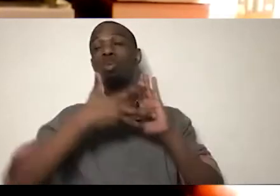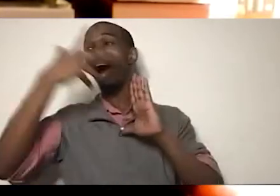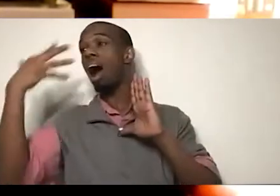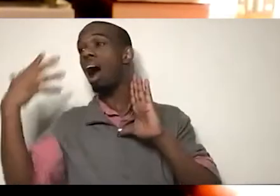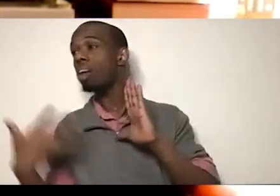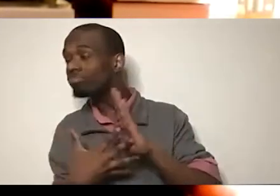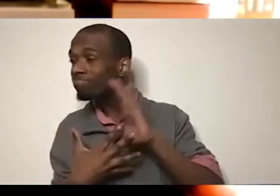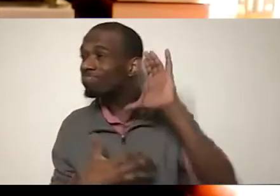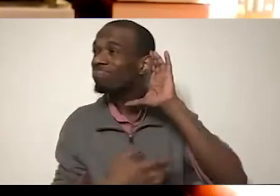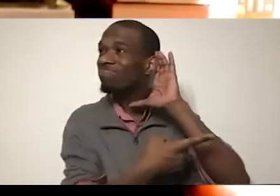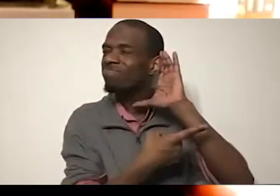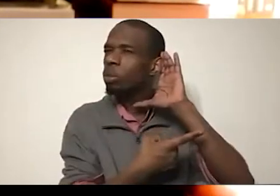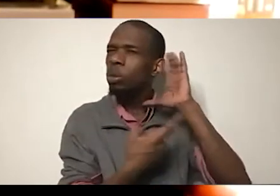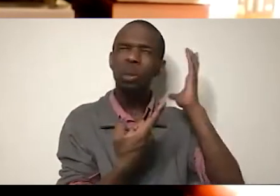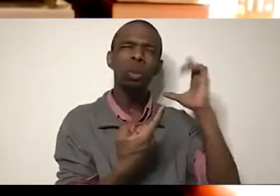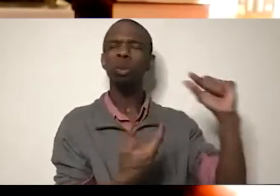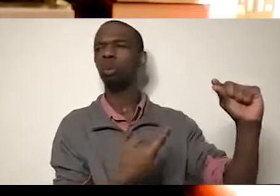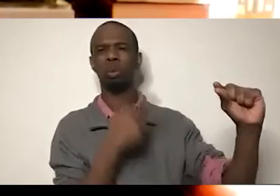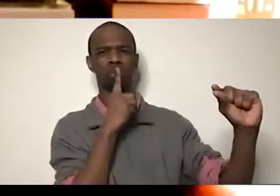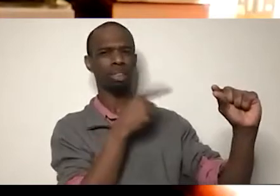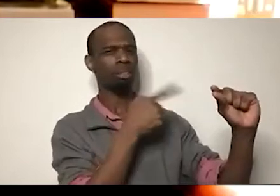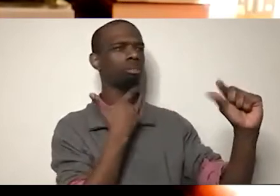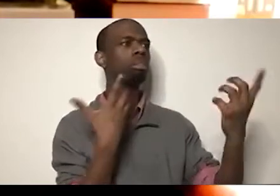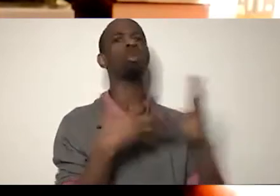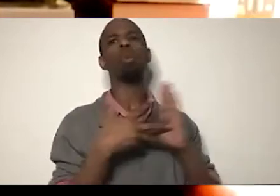office in Washington to raise the voices and